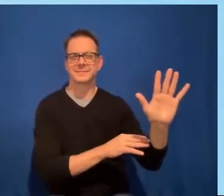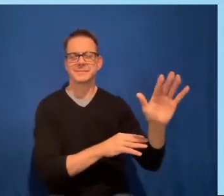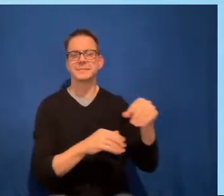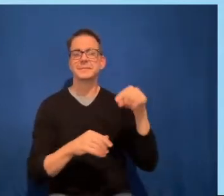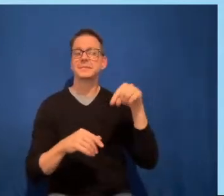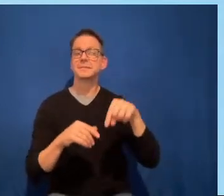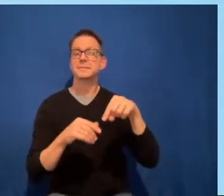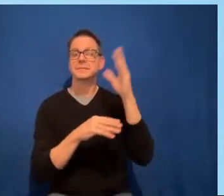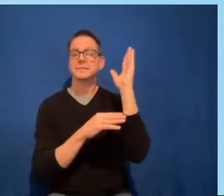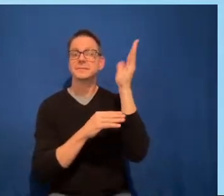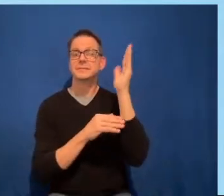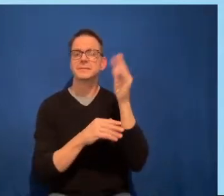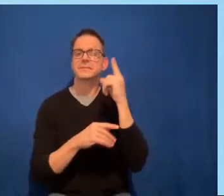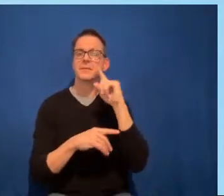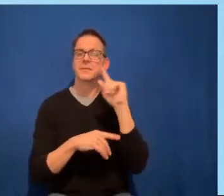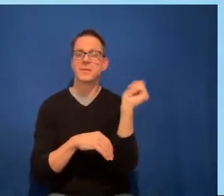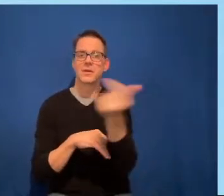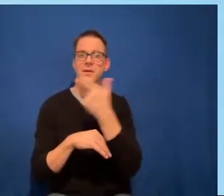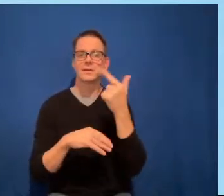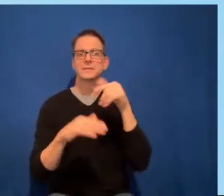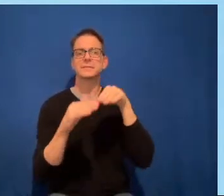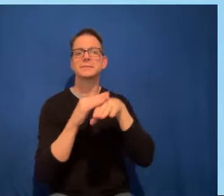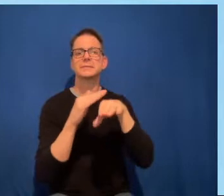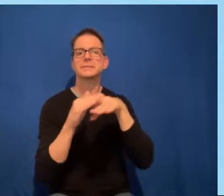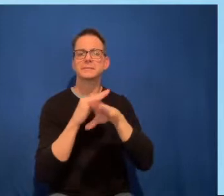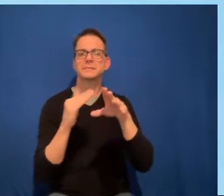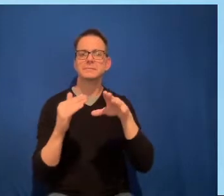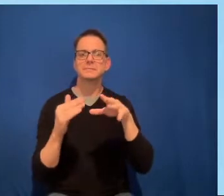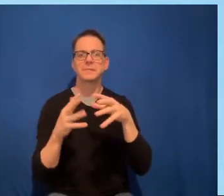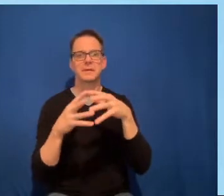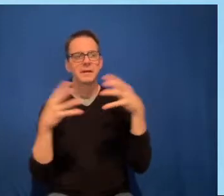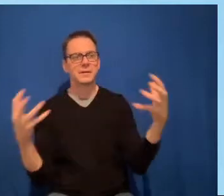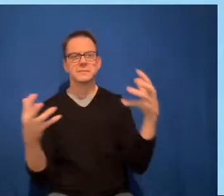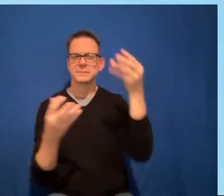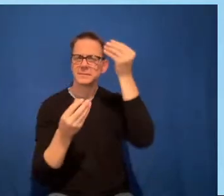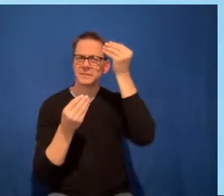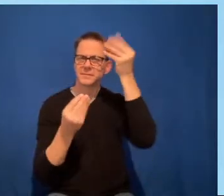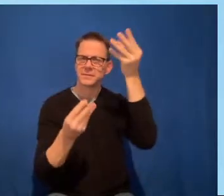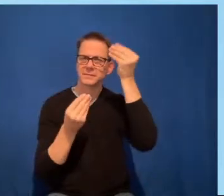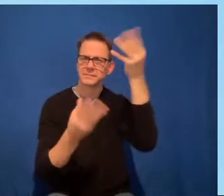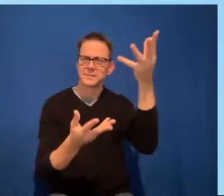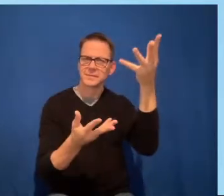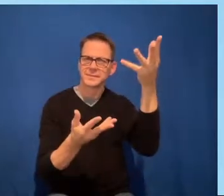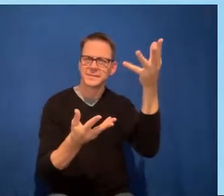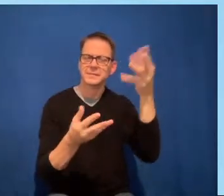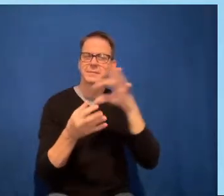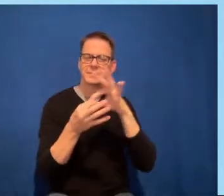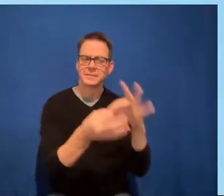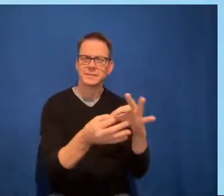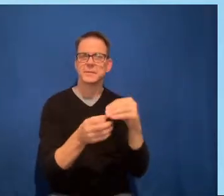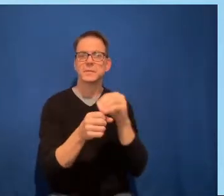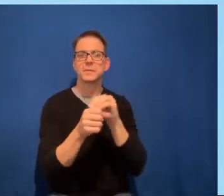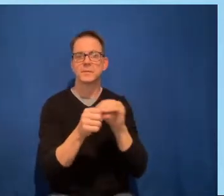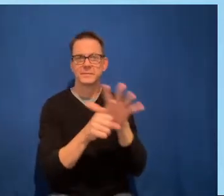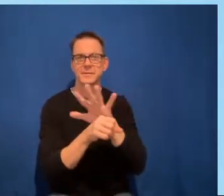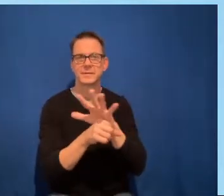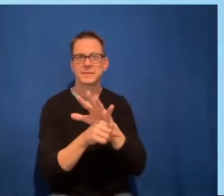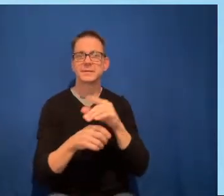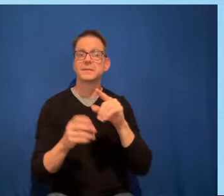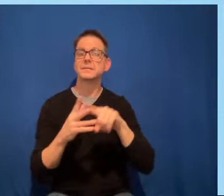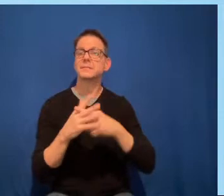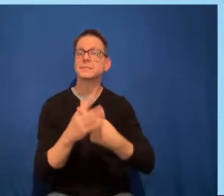much information concerning COVID-19 in Alberta as possible. As always, we will start things off with an update on the